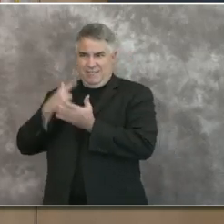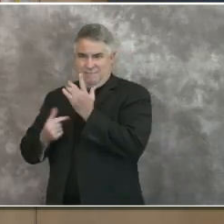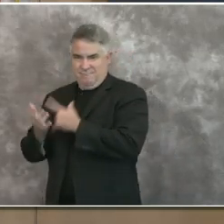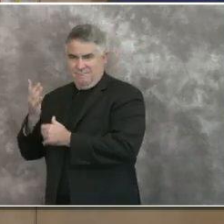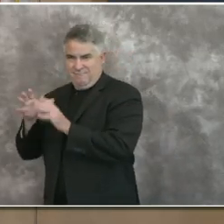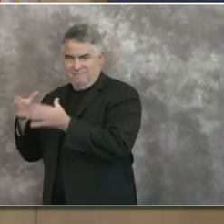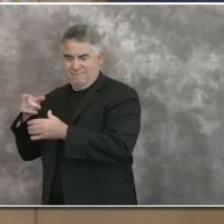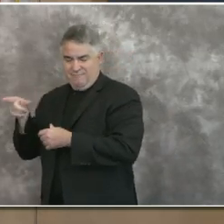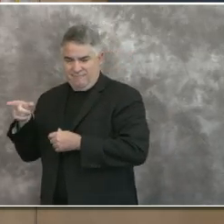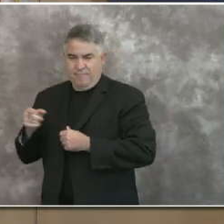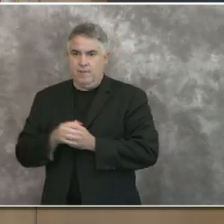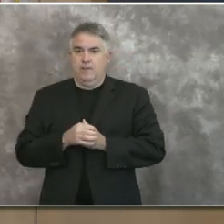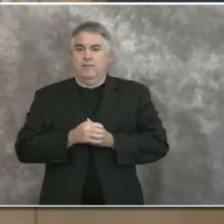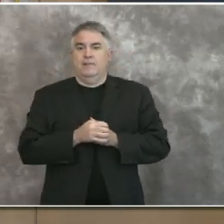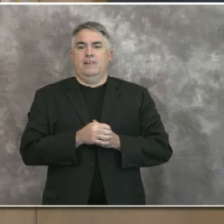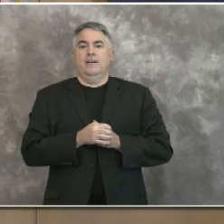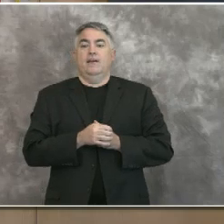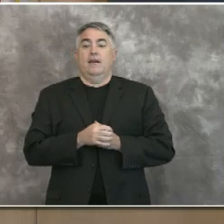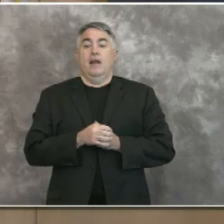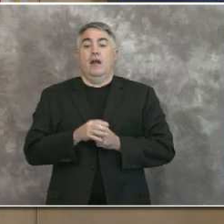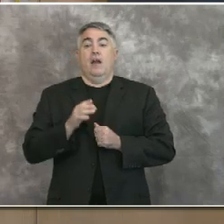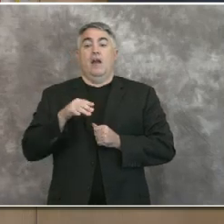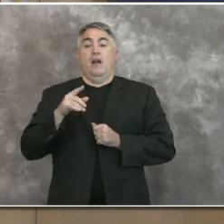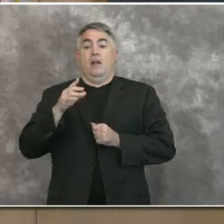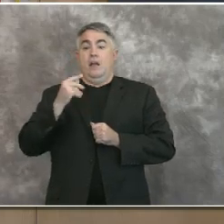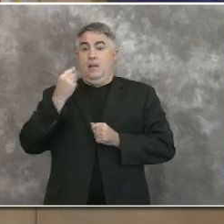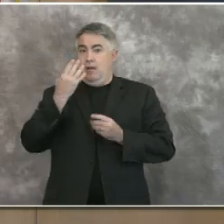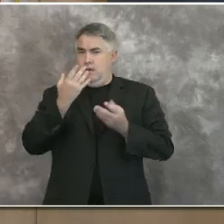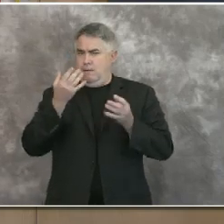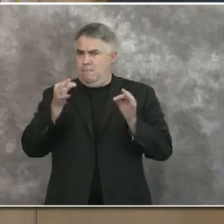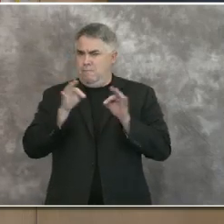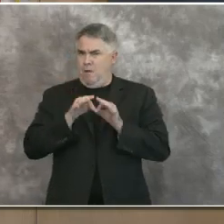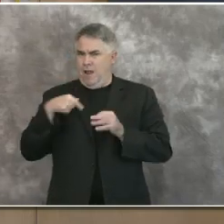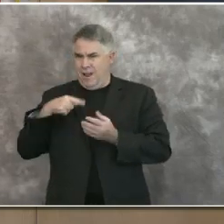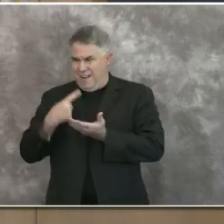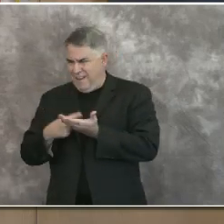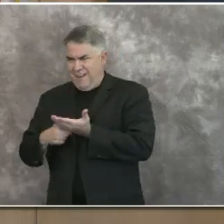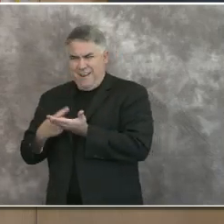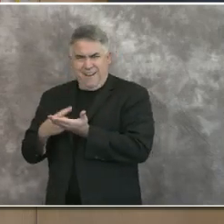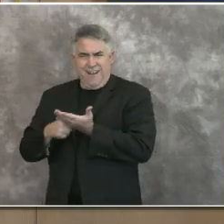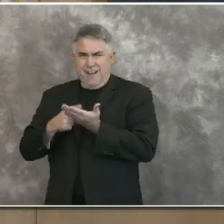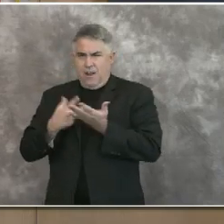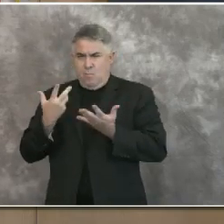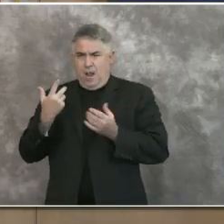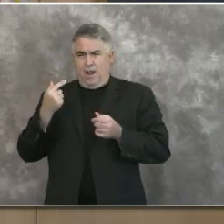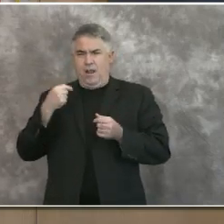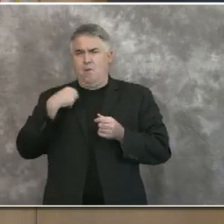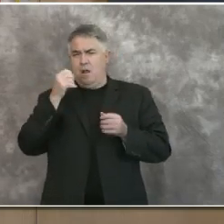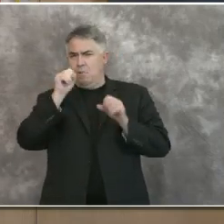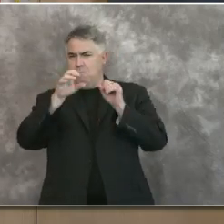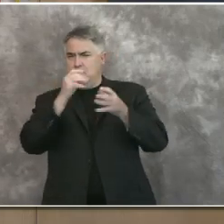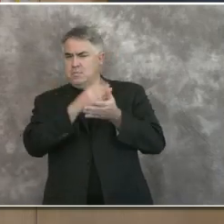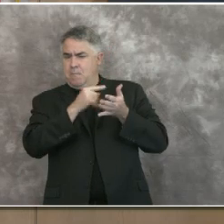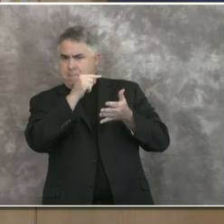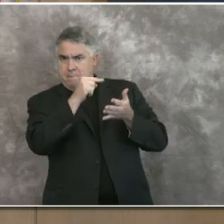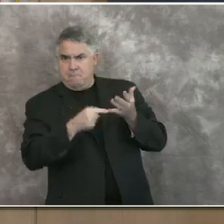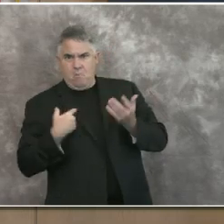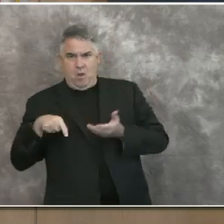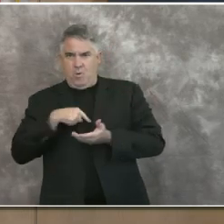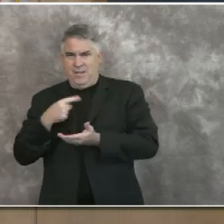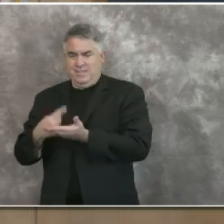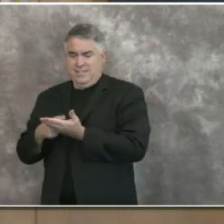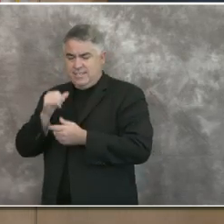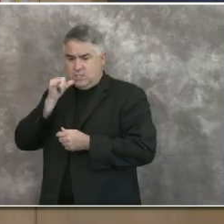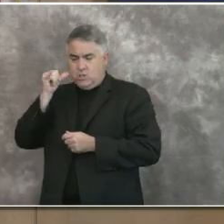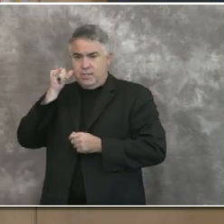And there were a lot of significant actions that were taken by the board yesterday, and so we want to kind of fill you in on what happened and